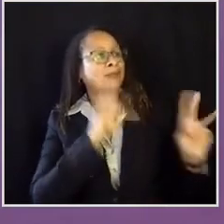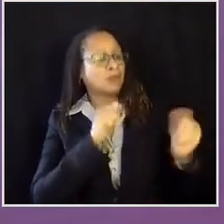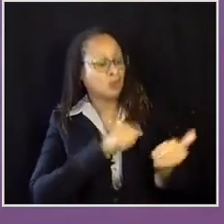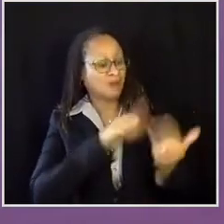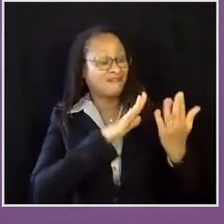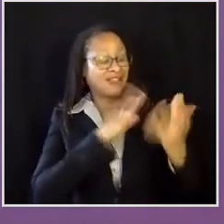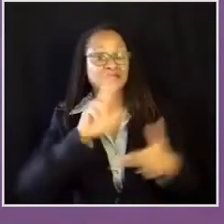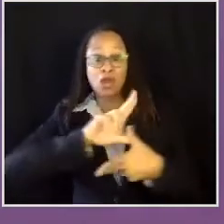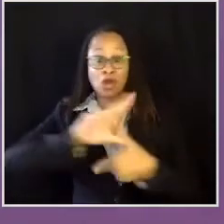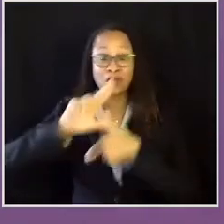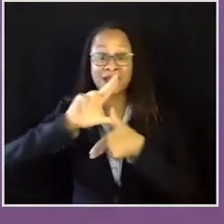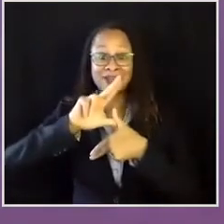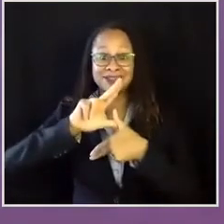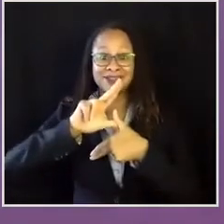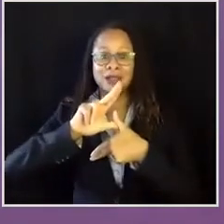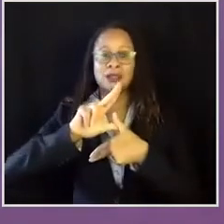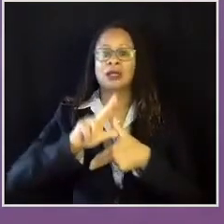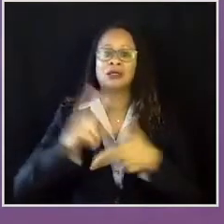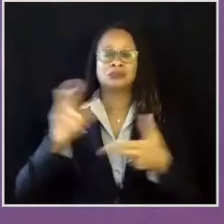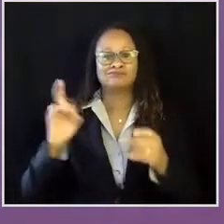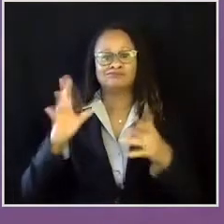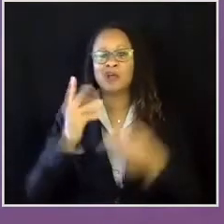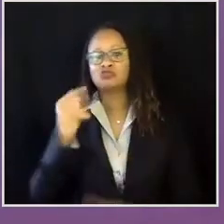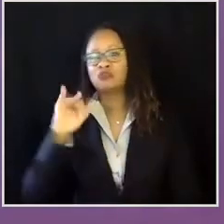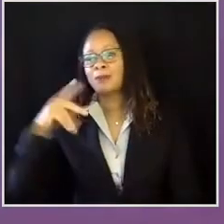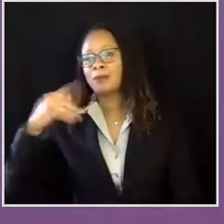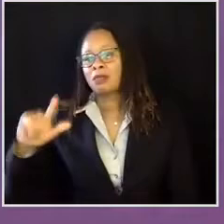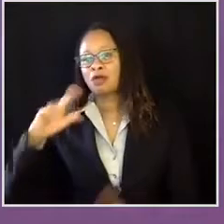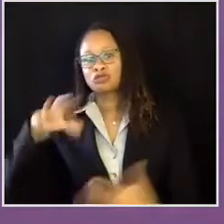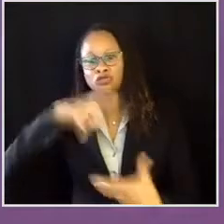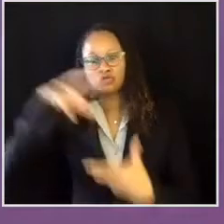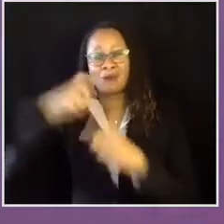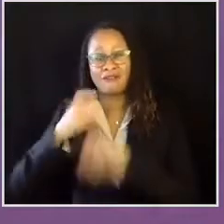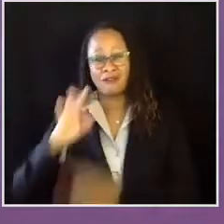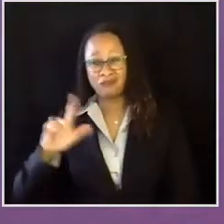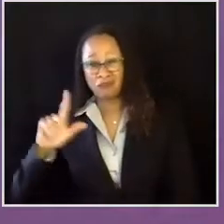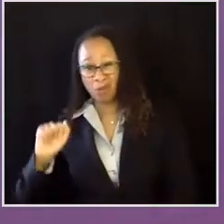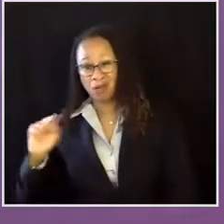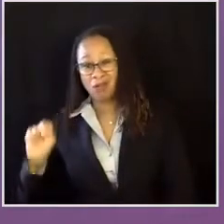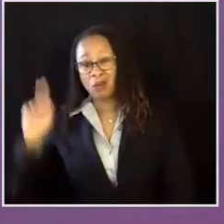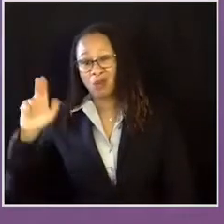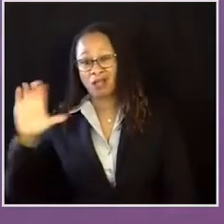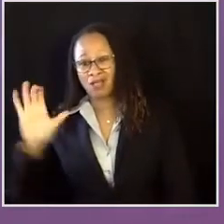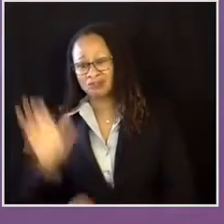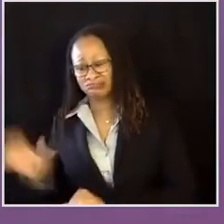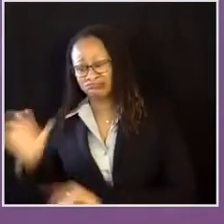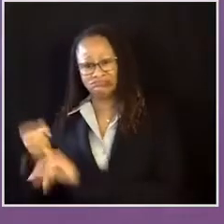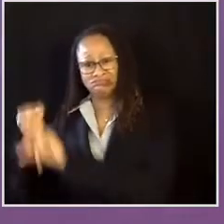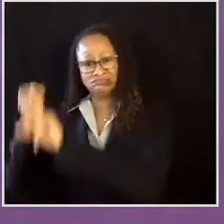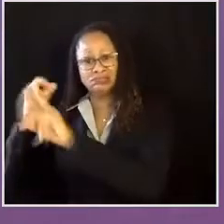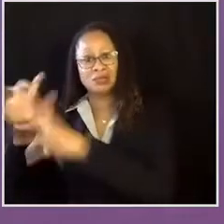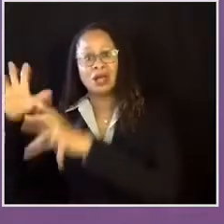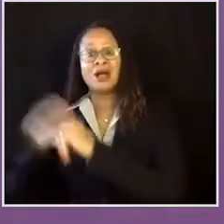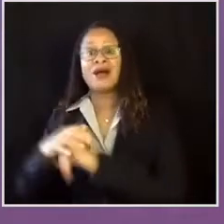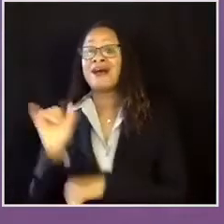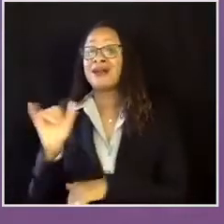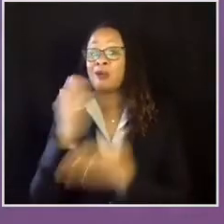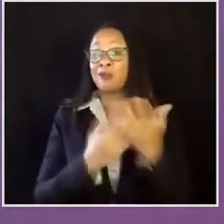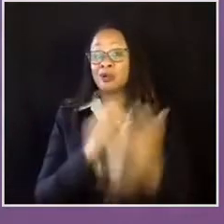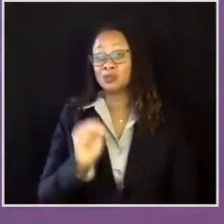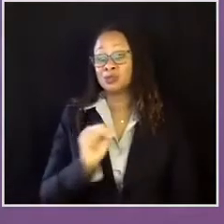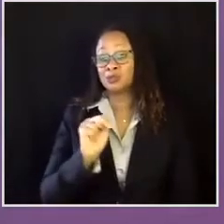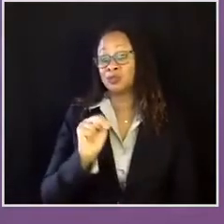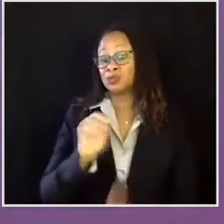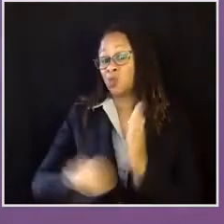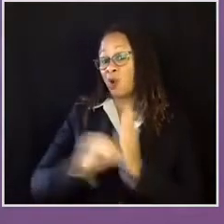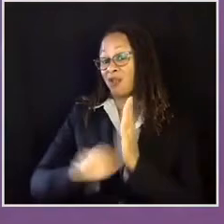hurricanes, tropical storms off our coast of Florida, North Carolina, or like parts of New Orleans that,